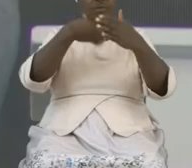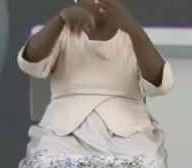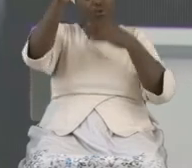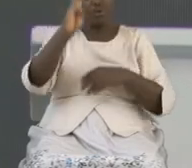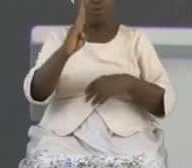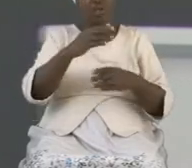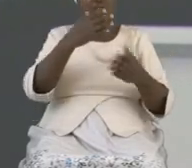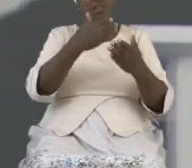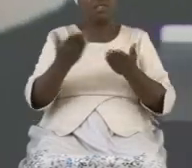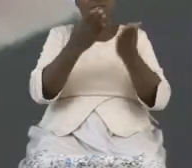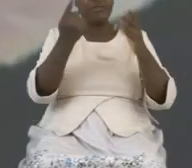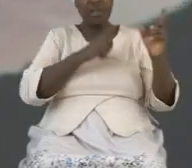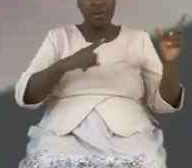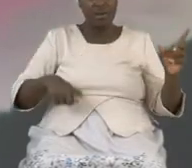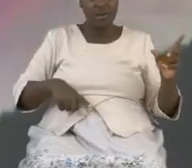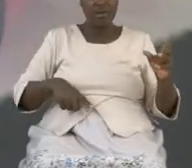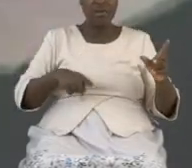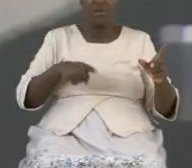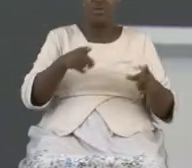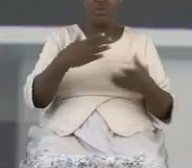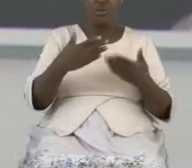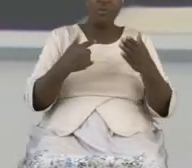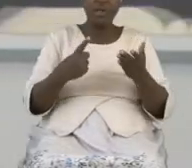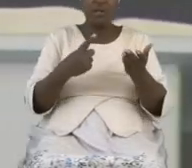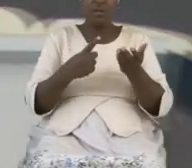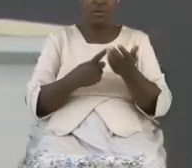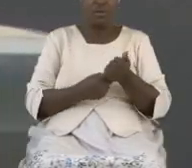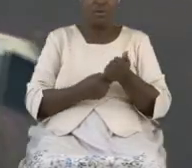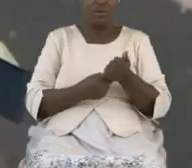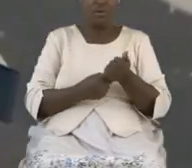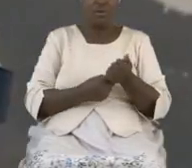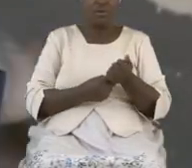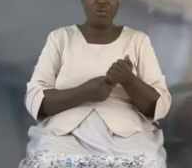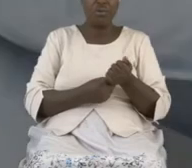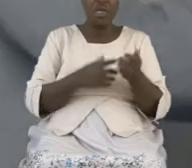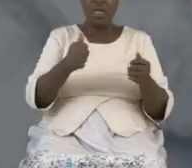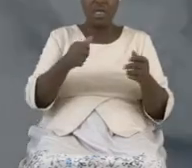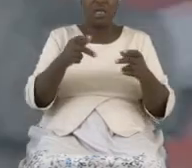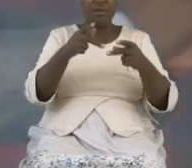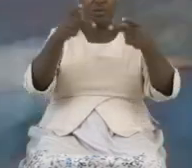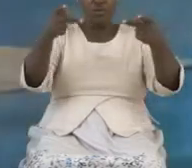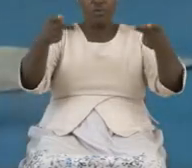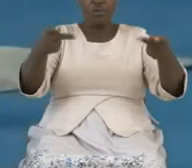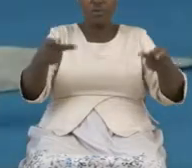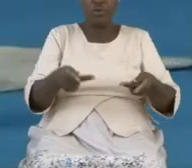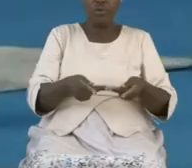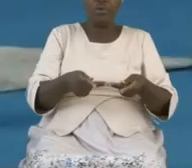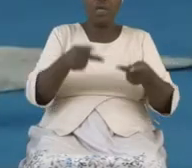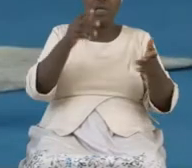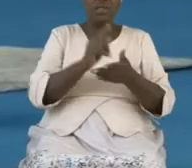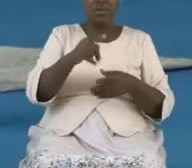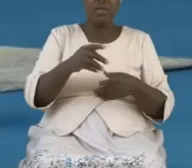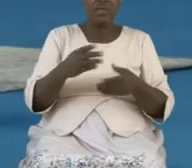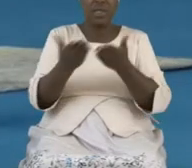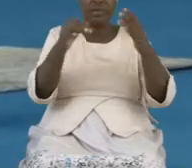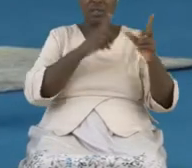Lord. You might hold the position that we're serving the Lord, but